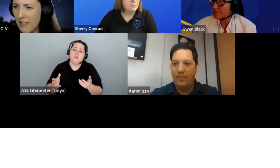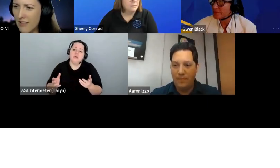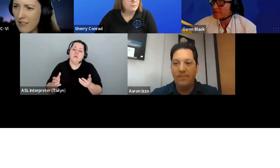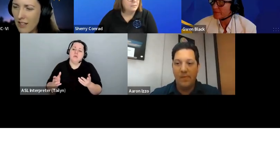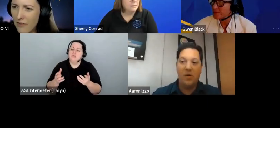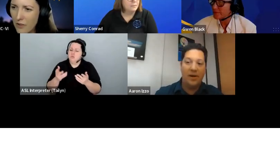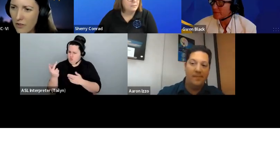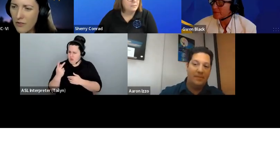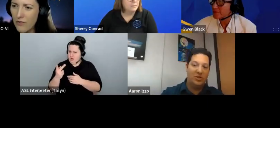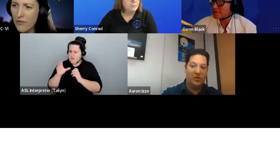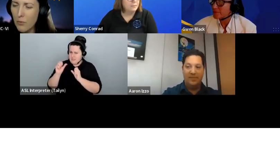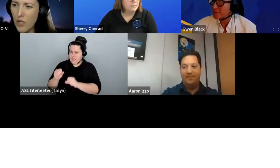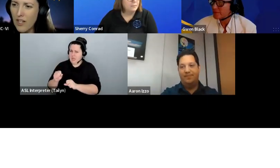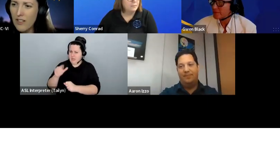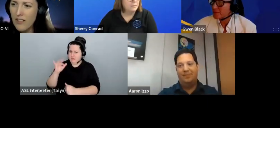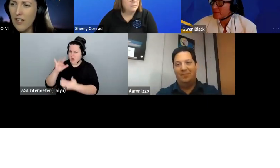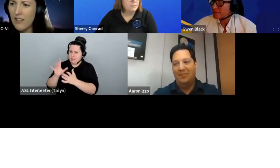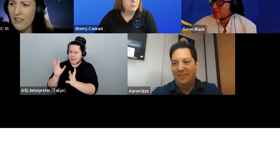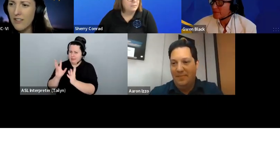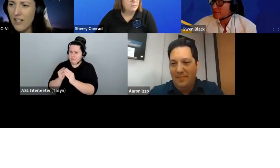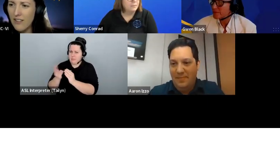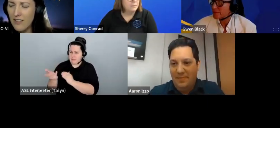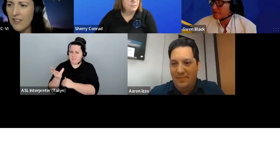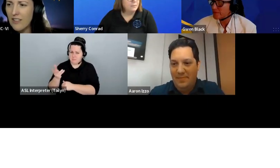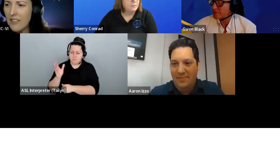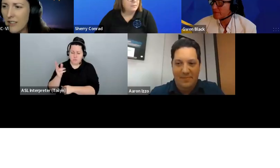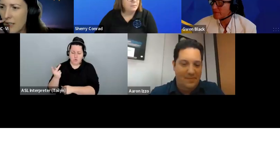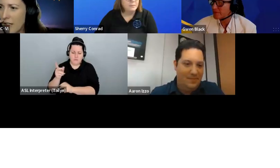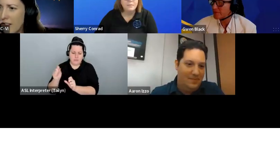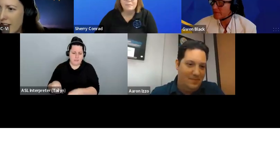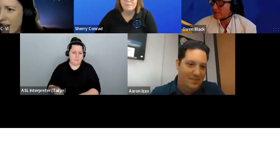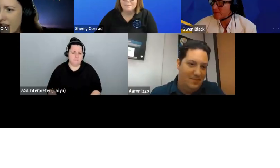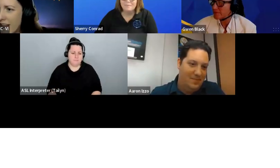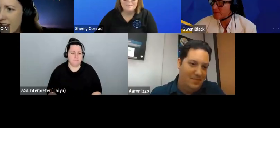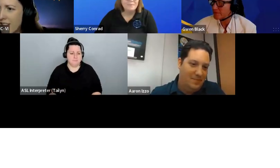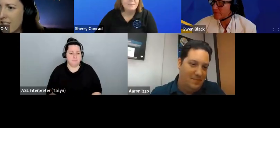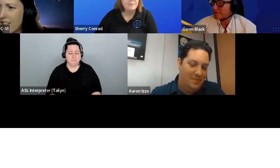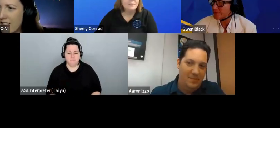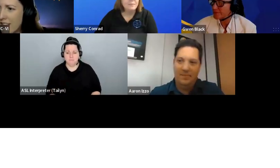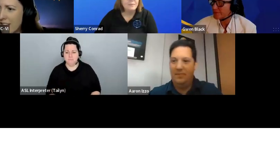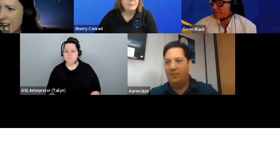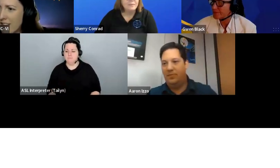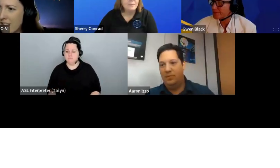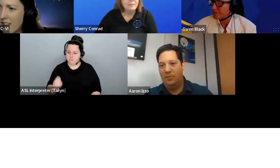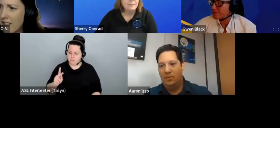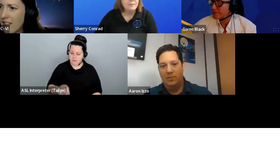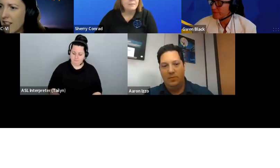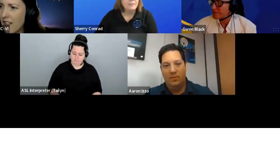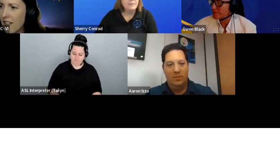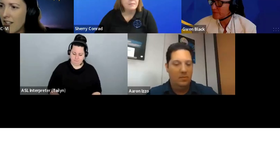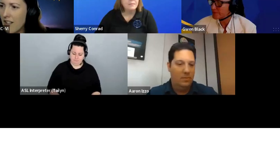touch base after. Okay, absolutely. Break. Yeah. Okay. All right.